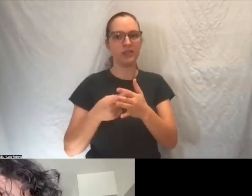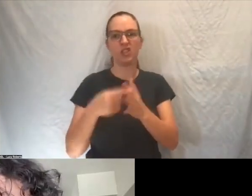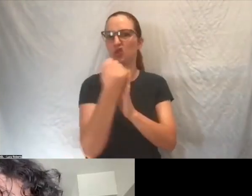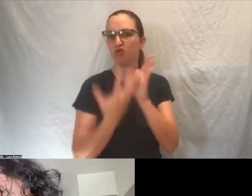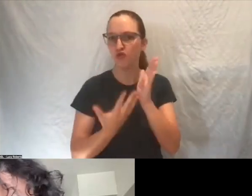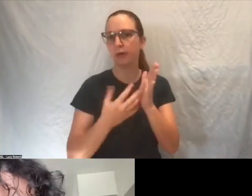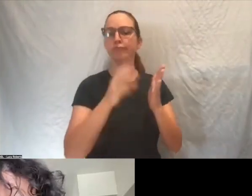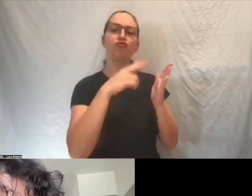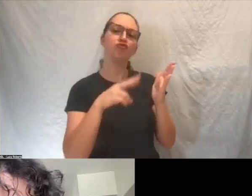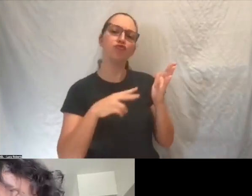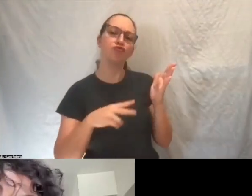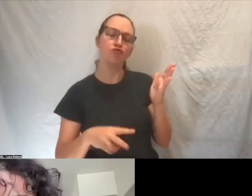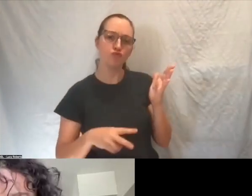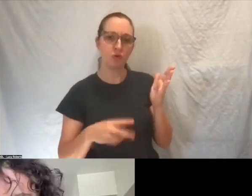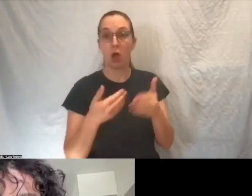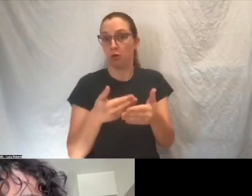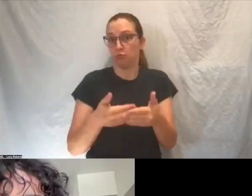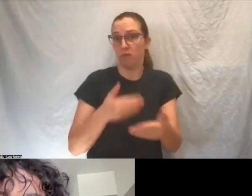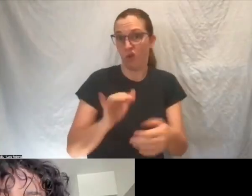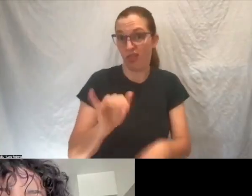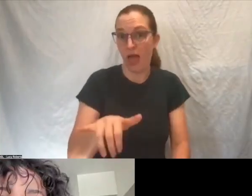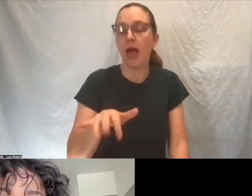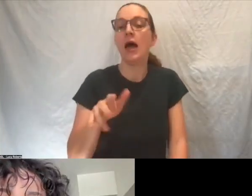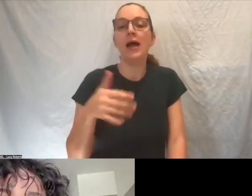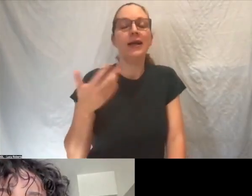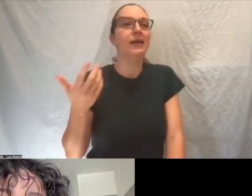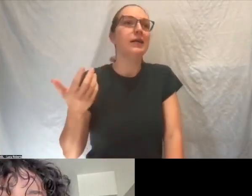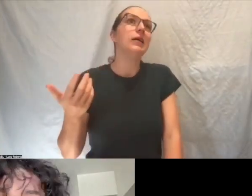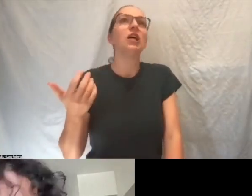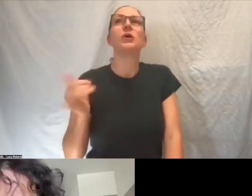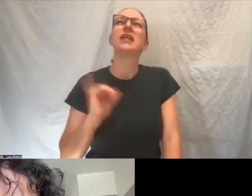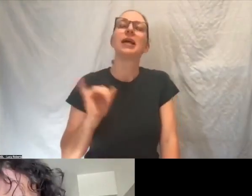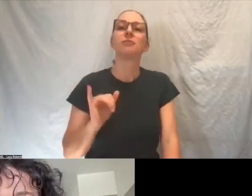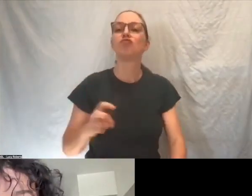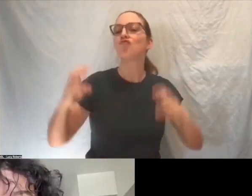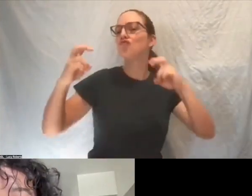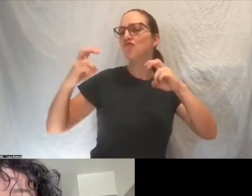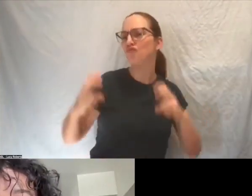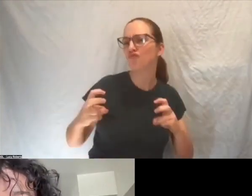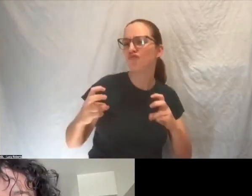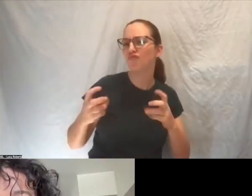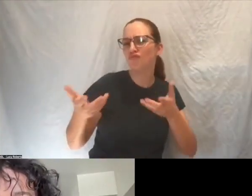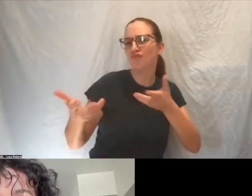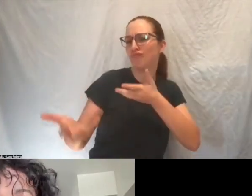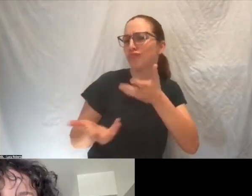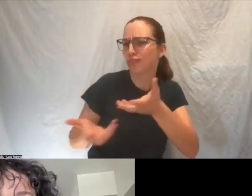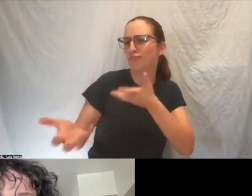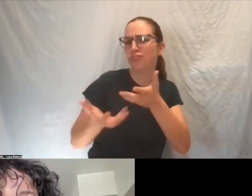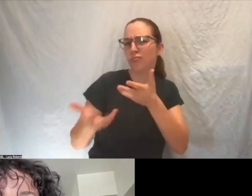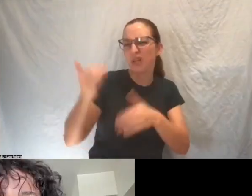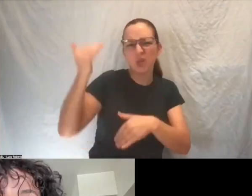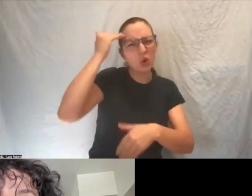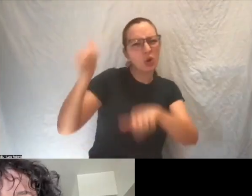script together and reading our scenes together at all, it was just more of a sit down, getting to know one another first, because I